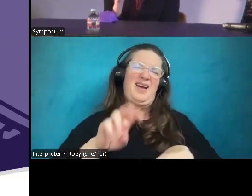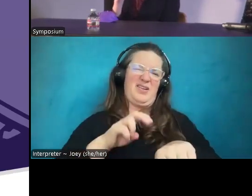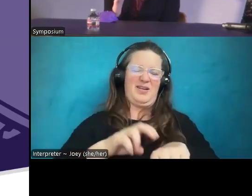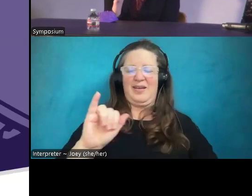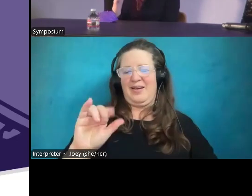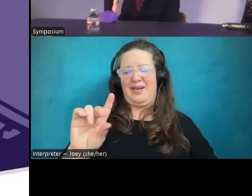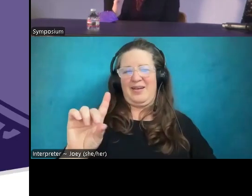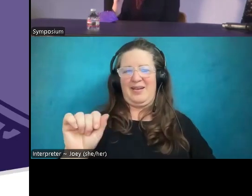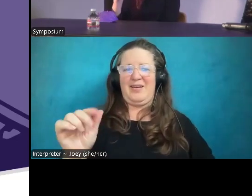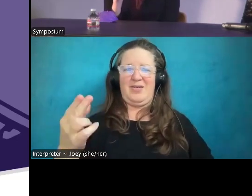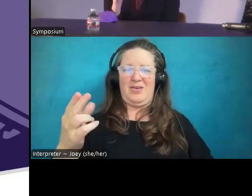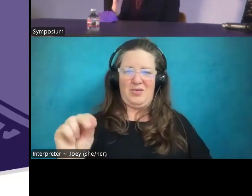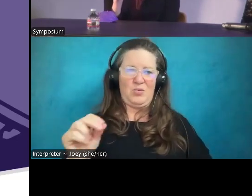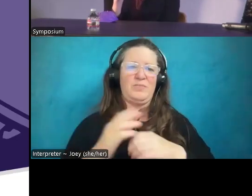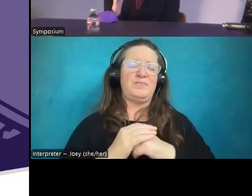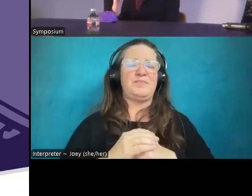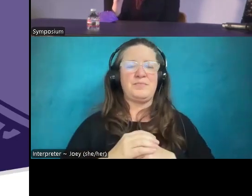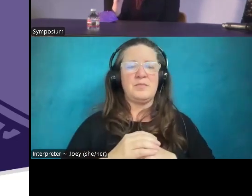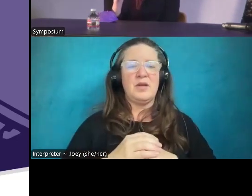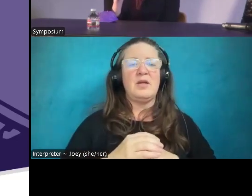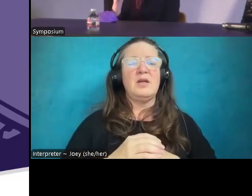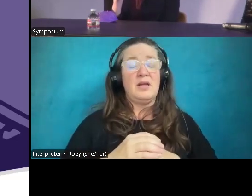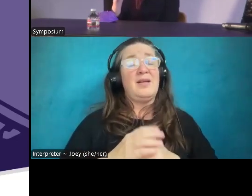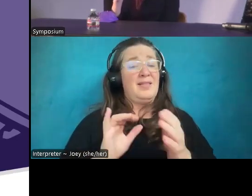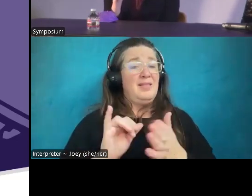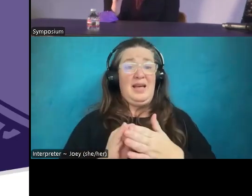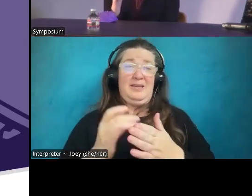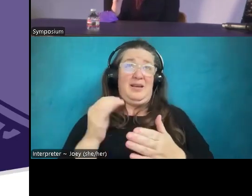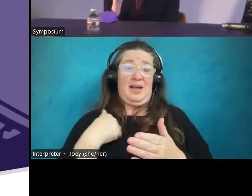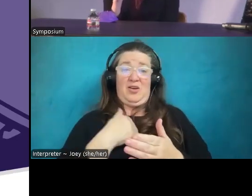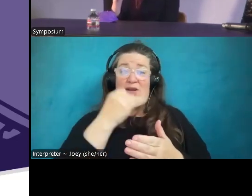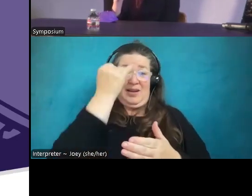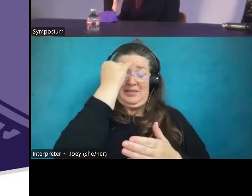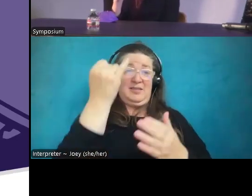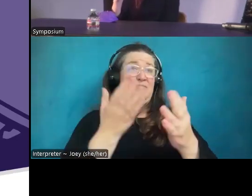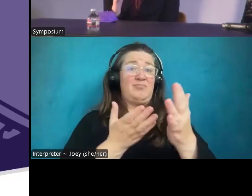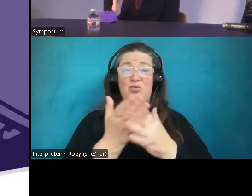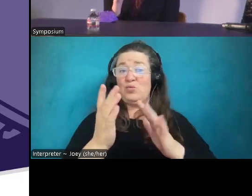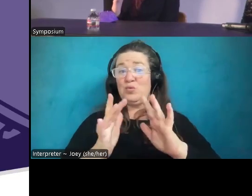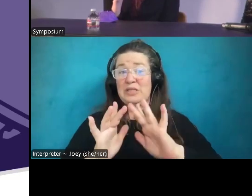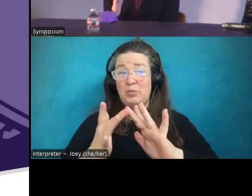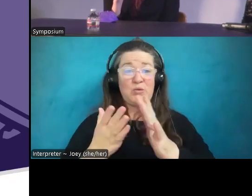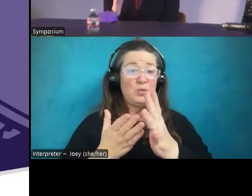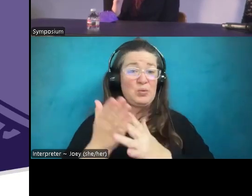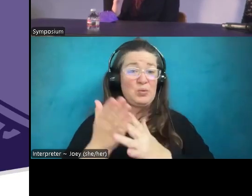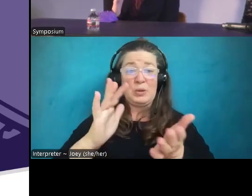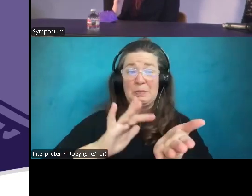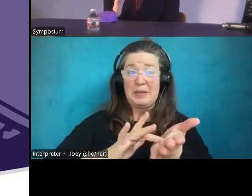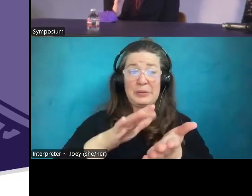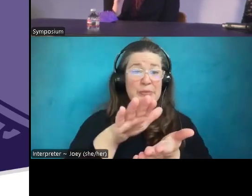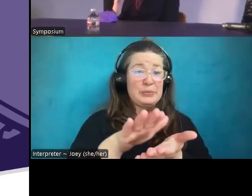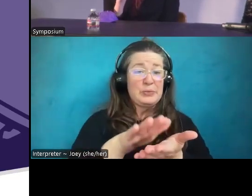exist through the medical school, through networks that we are growing through AHRQ, as well as professional